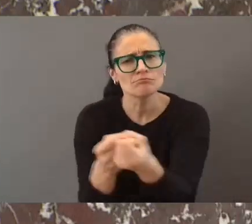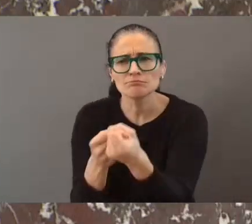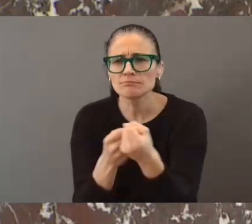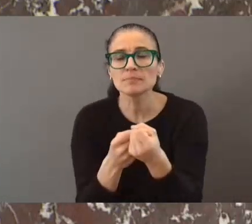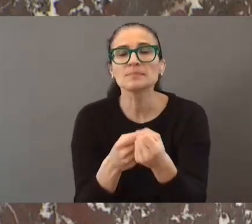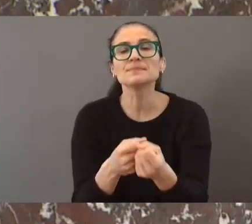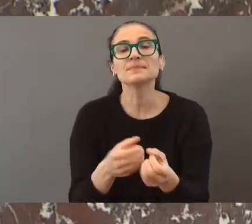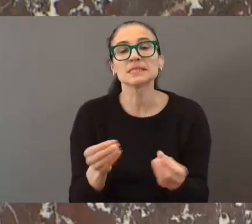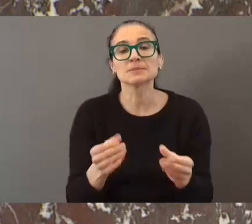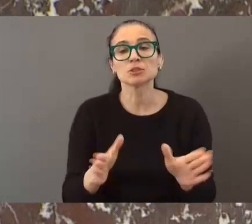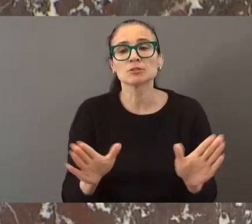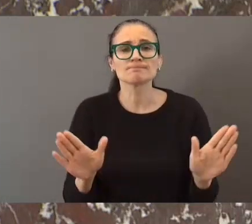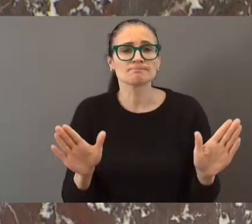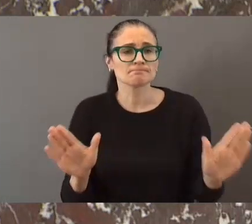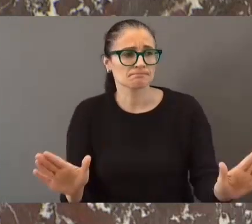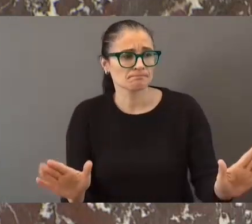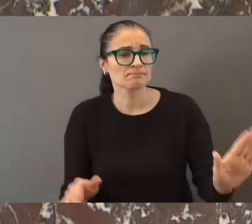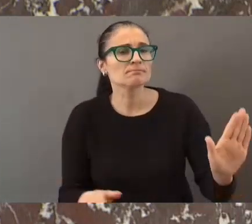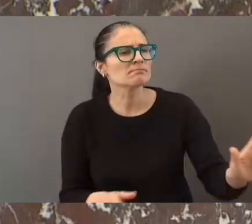enough.